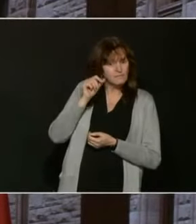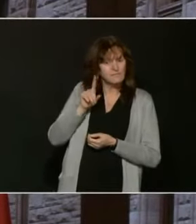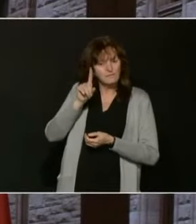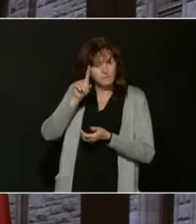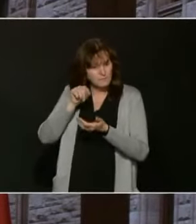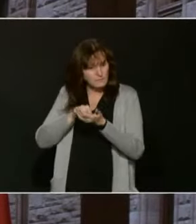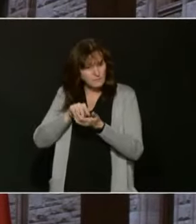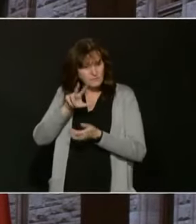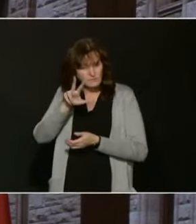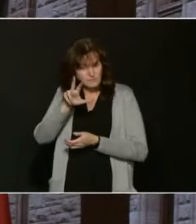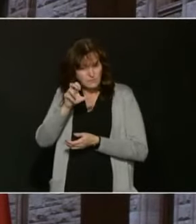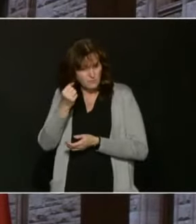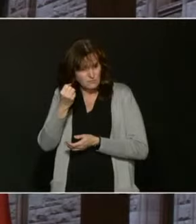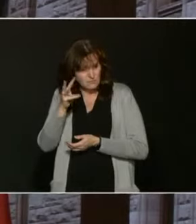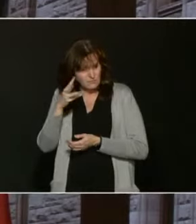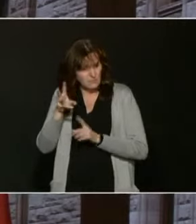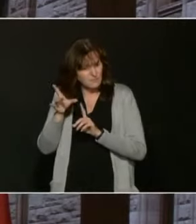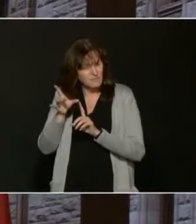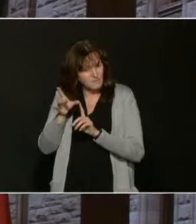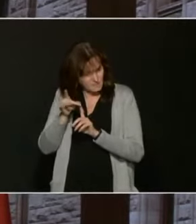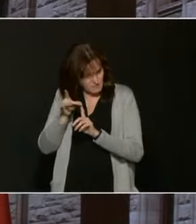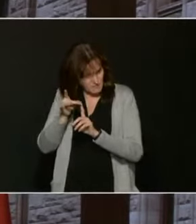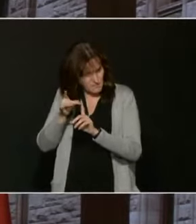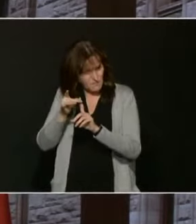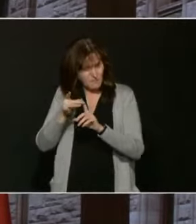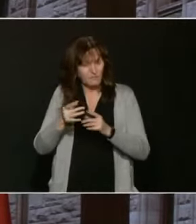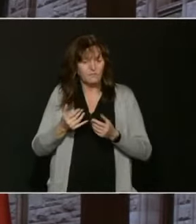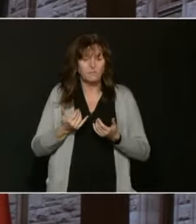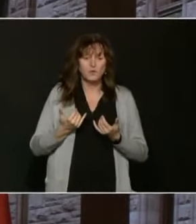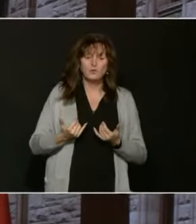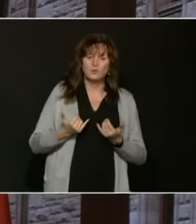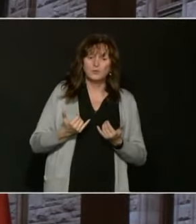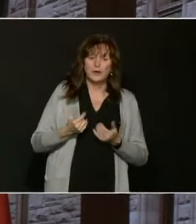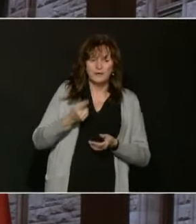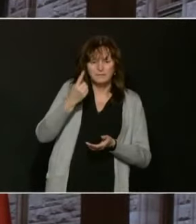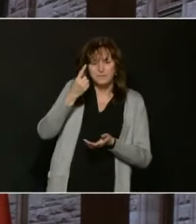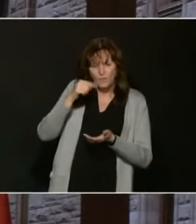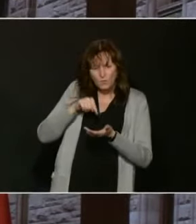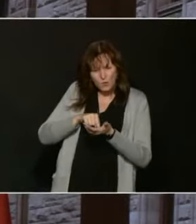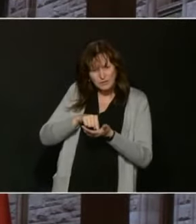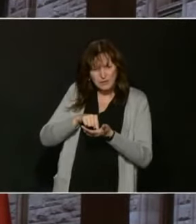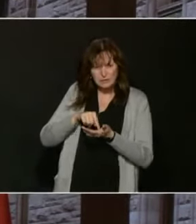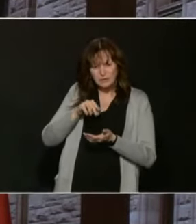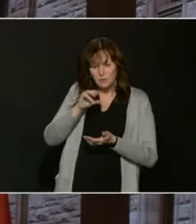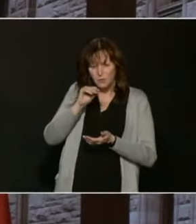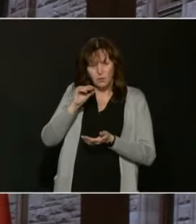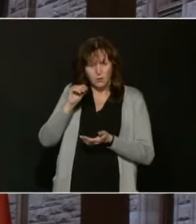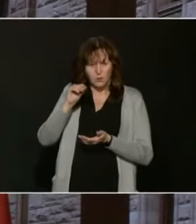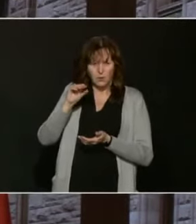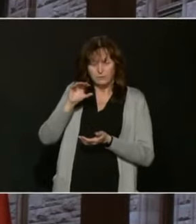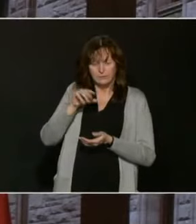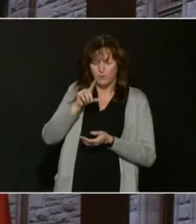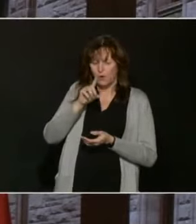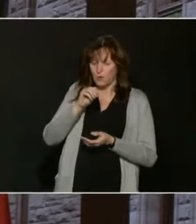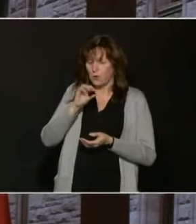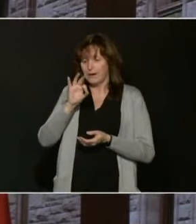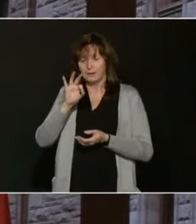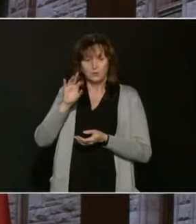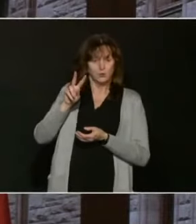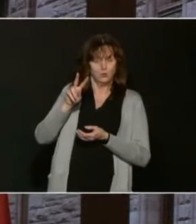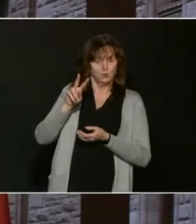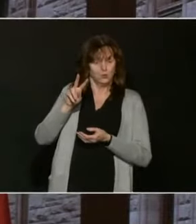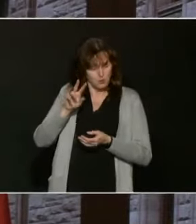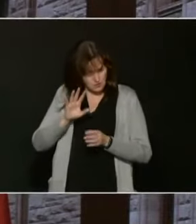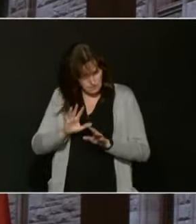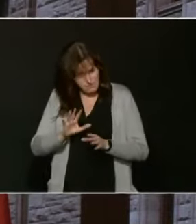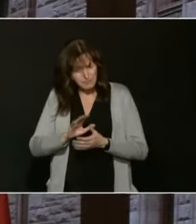1,316 cases. And today, 1,092. And I would say the data looks like it's going to be back up